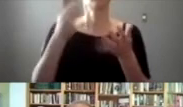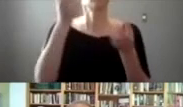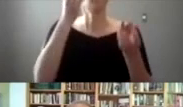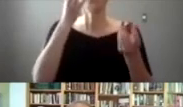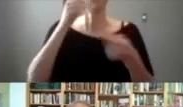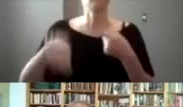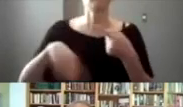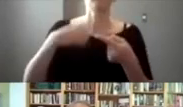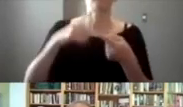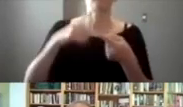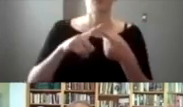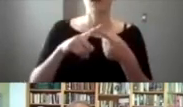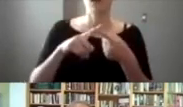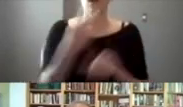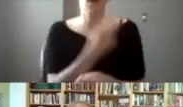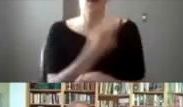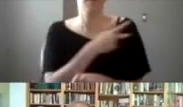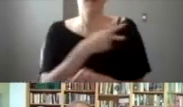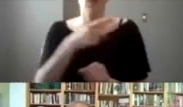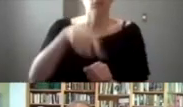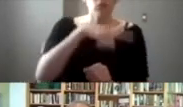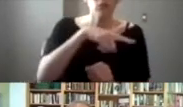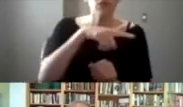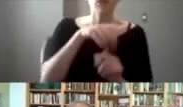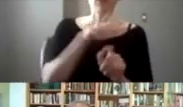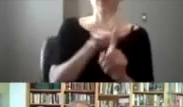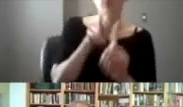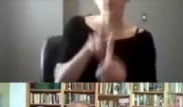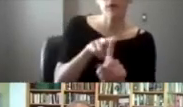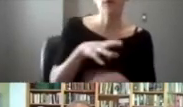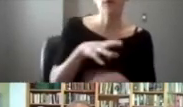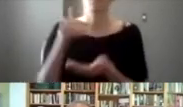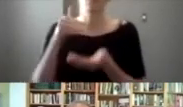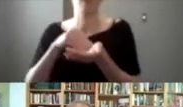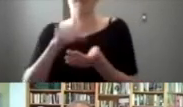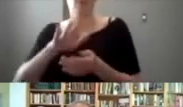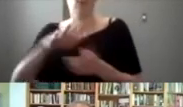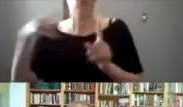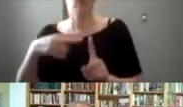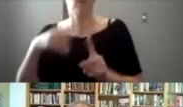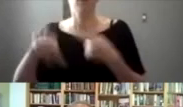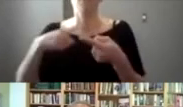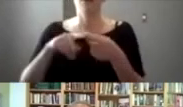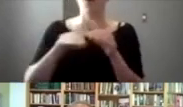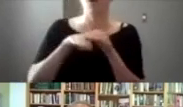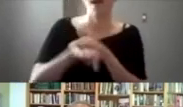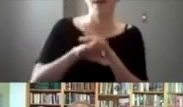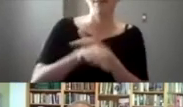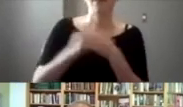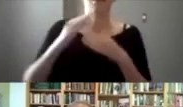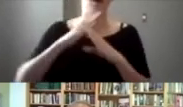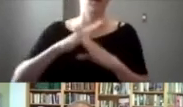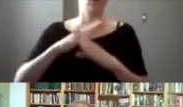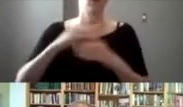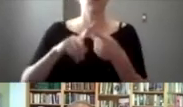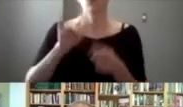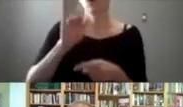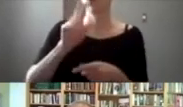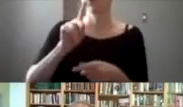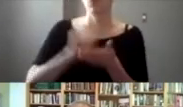on patient and provider perspectives on access and obstacles to IUD removal.